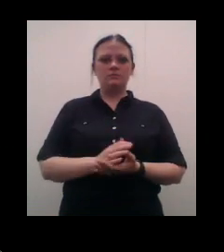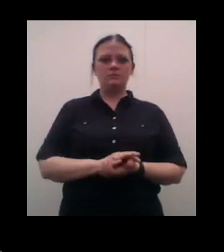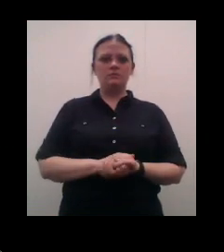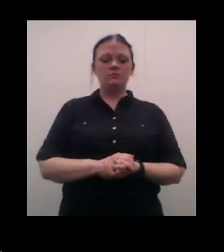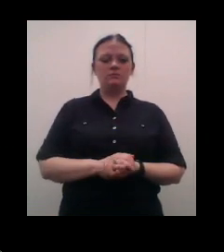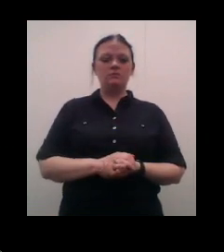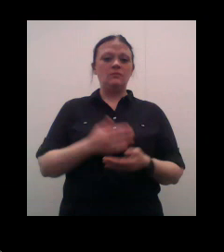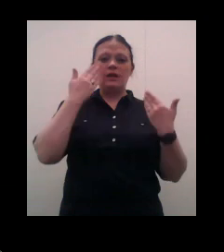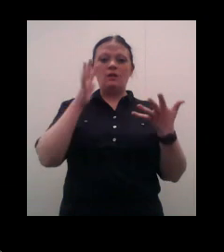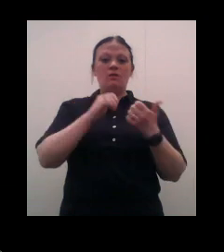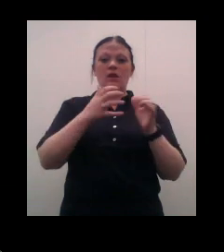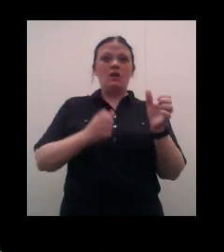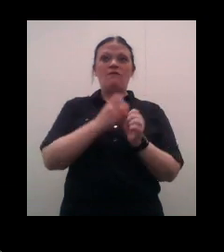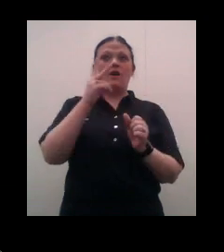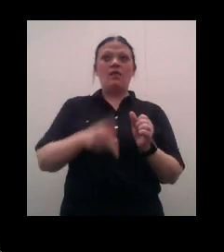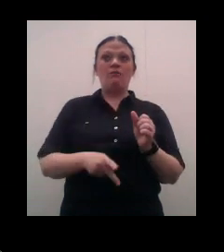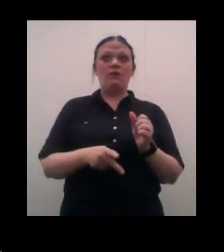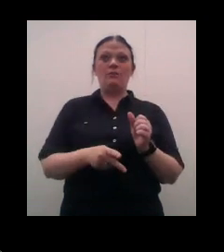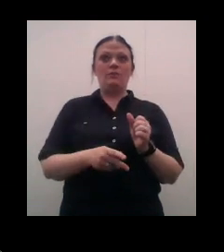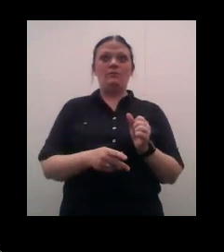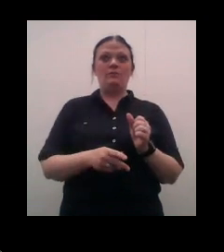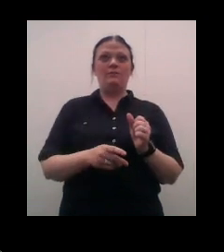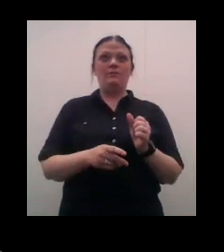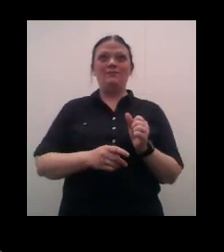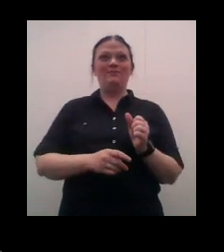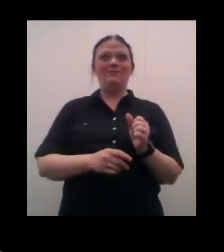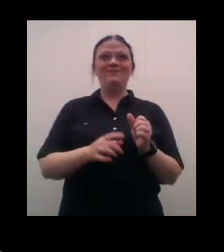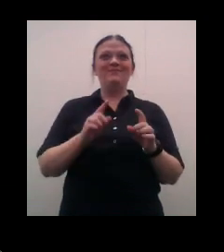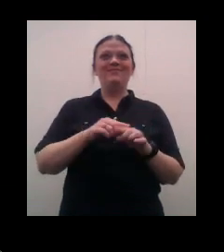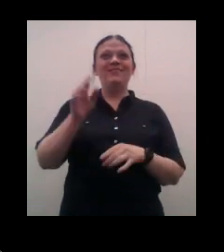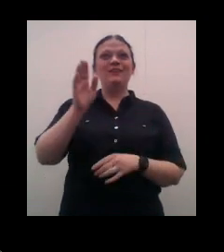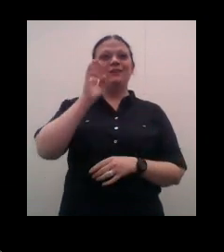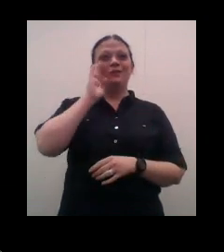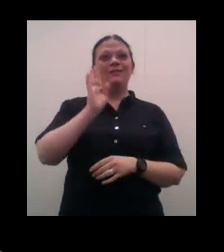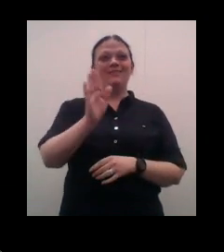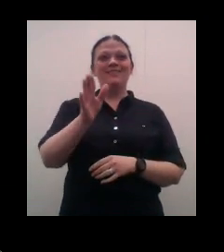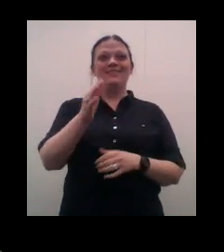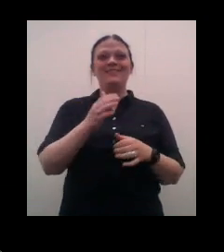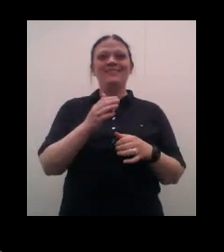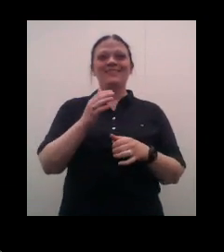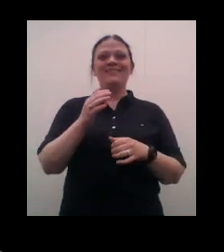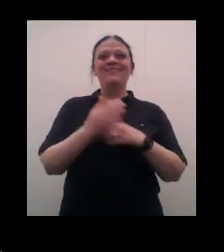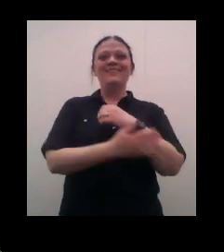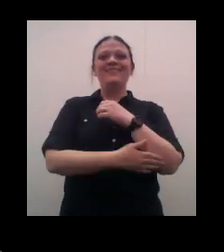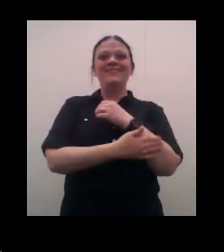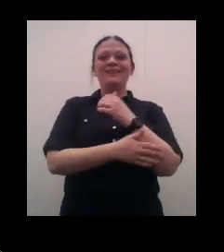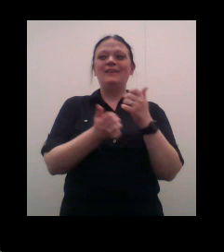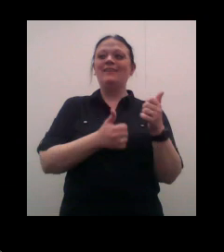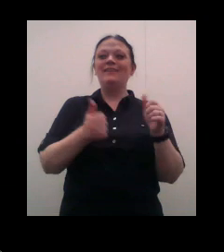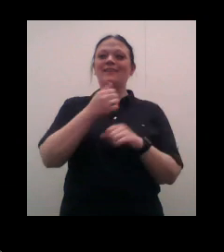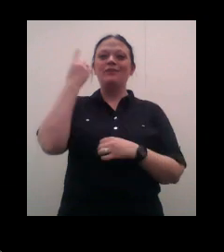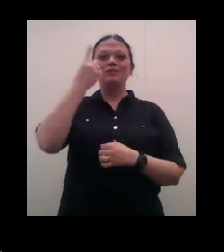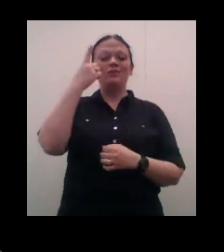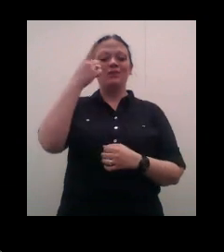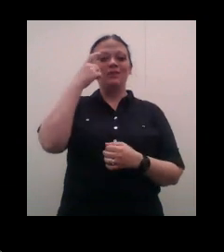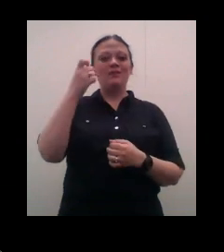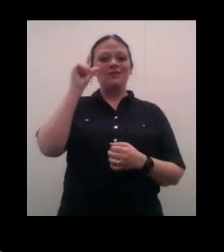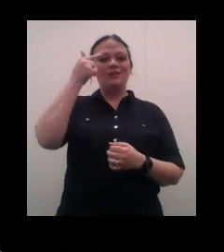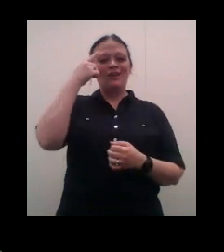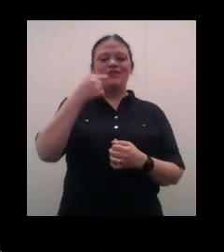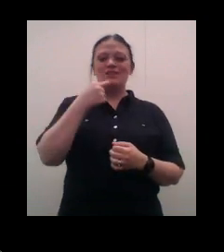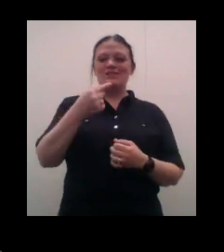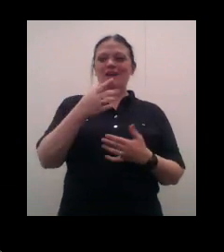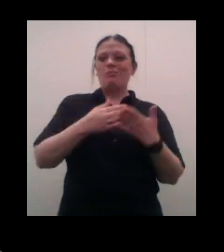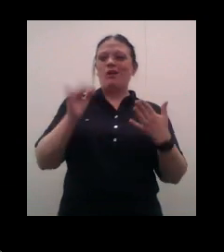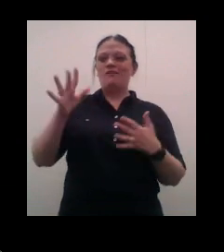I don't know how to follow that one up, but hi, County Executive. I was wondering because the governor said part of his concern